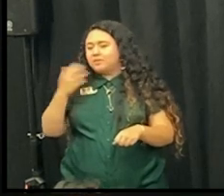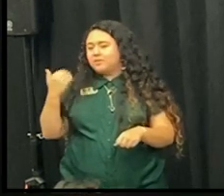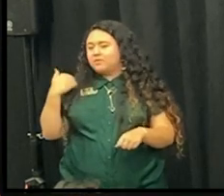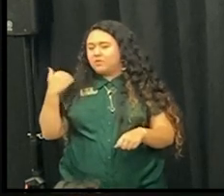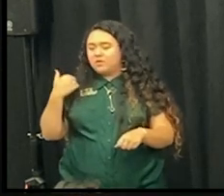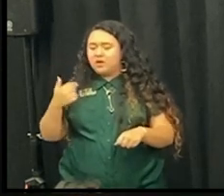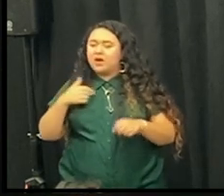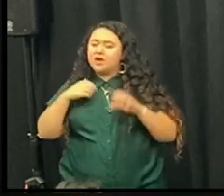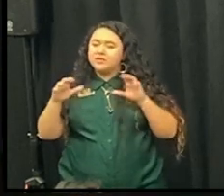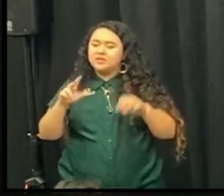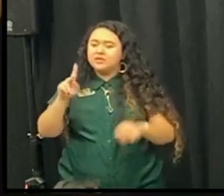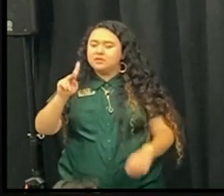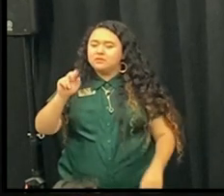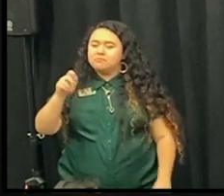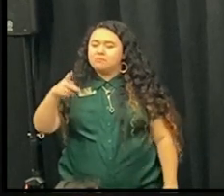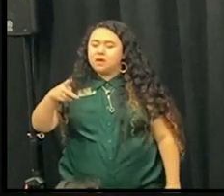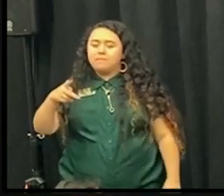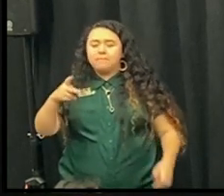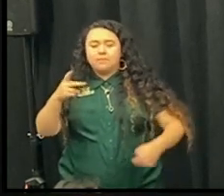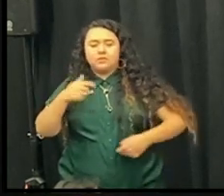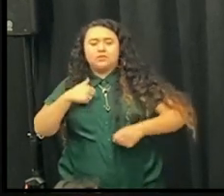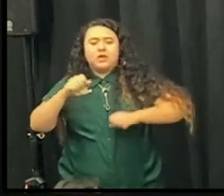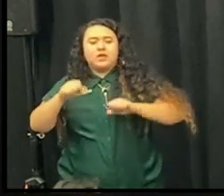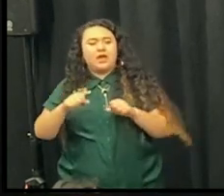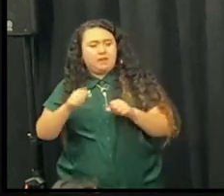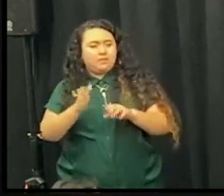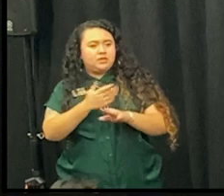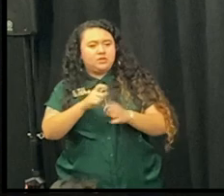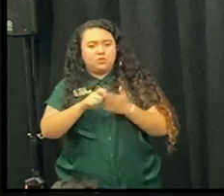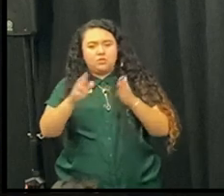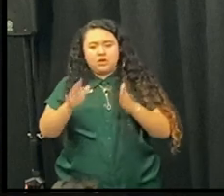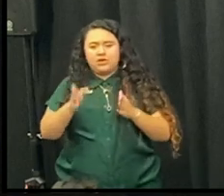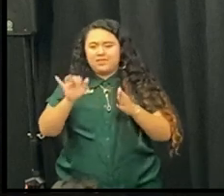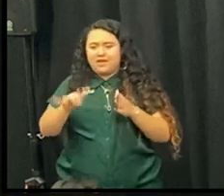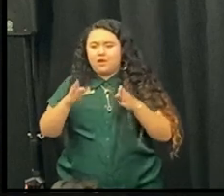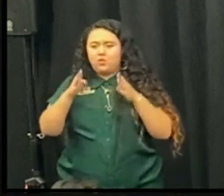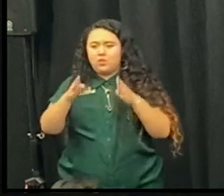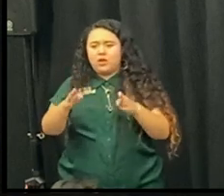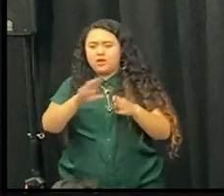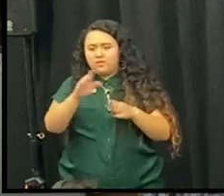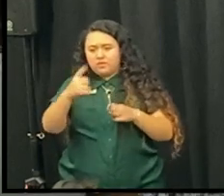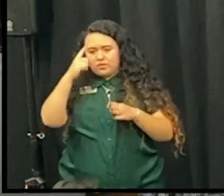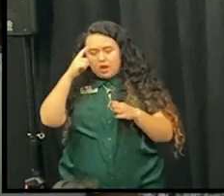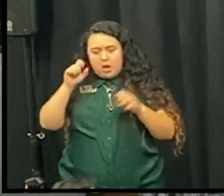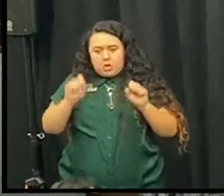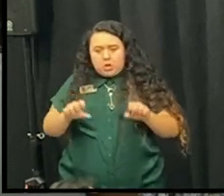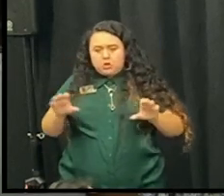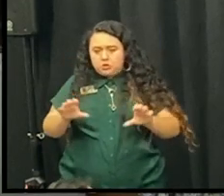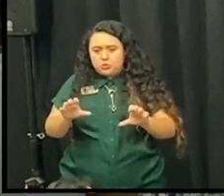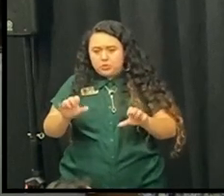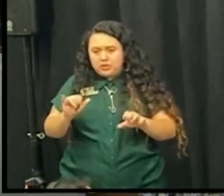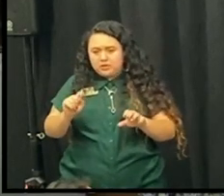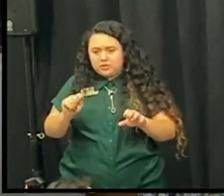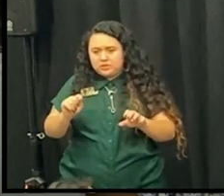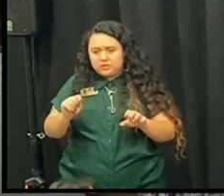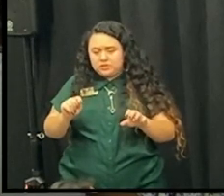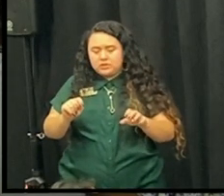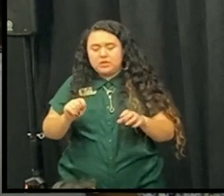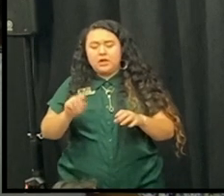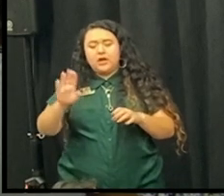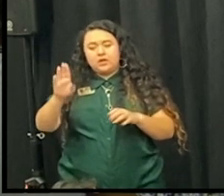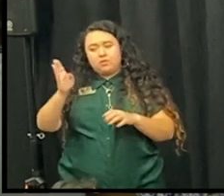did K-pop writing because I was like, oh, I can be a songwriter that way. And I never thought I could do it And then just thinking about your Broadway debut